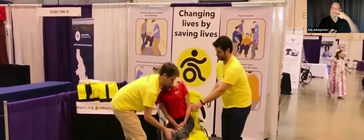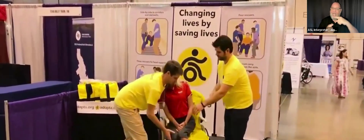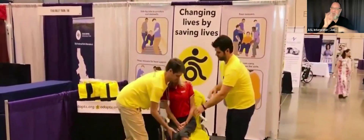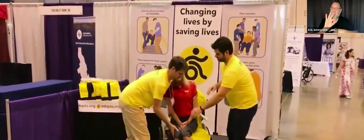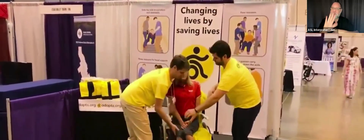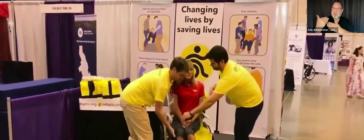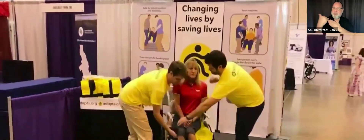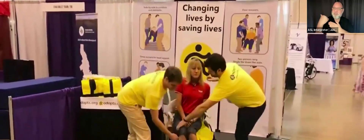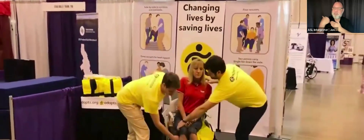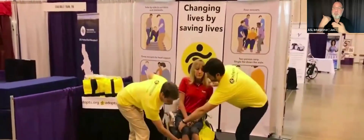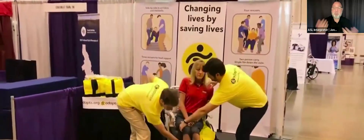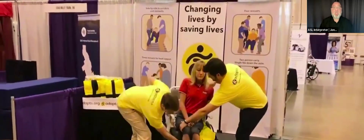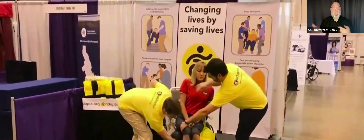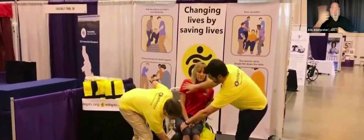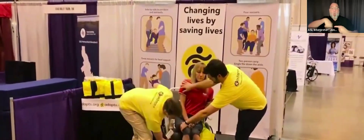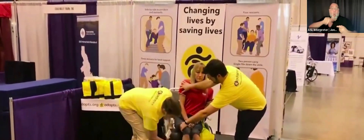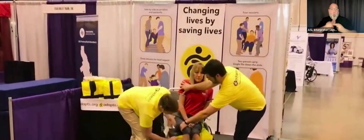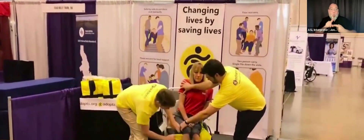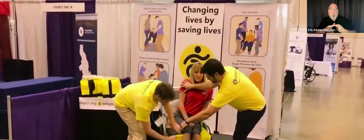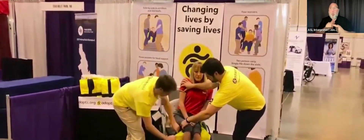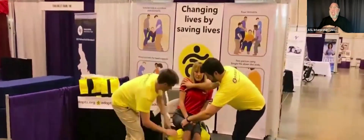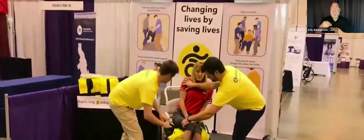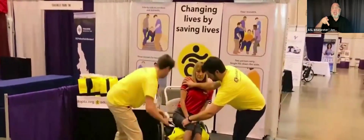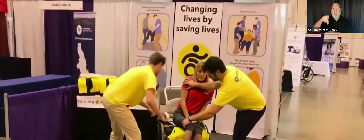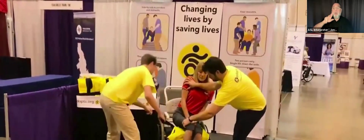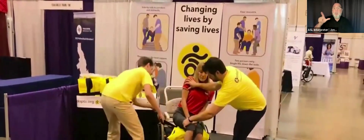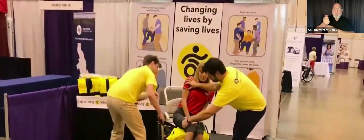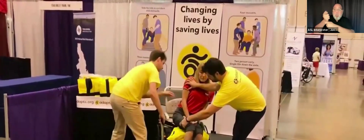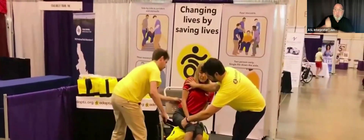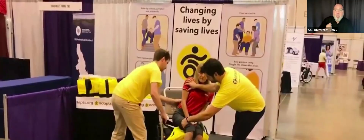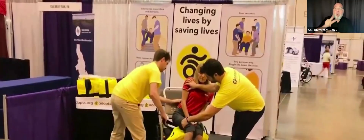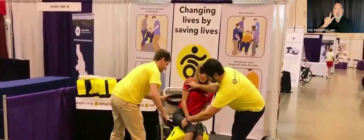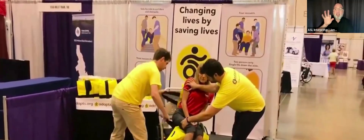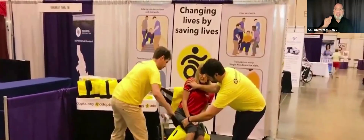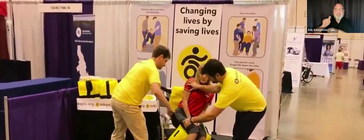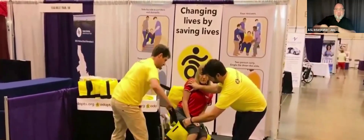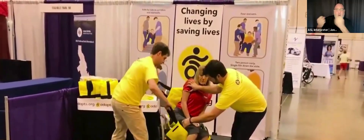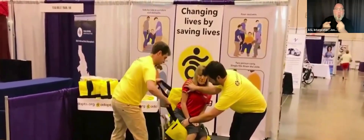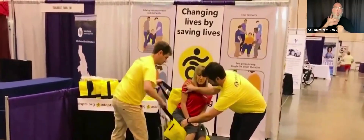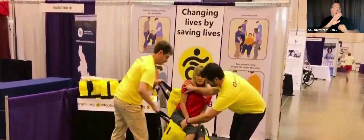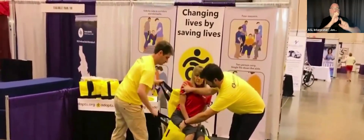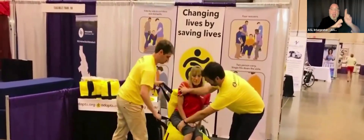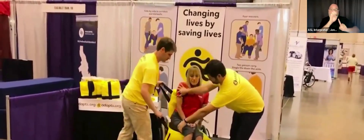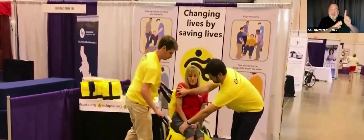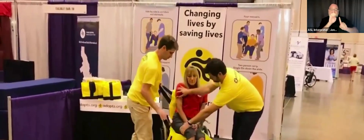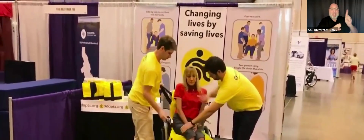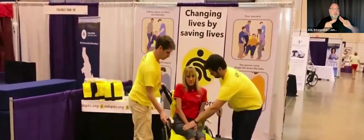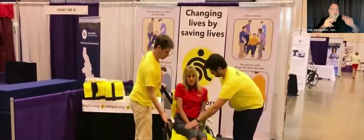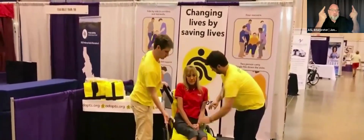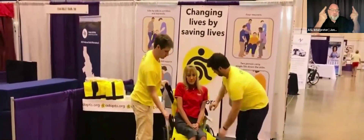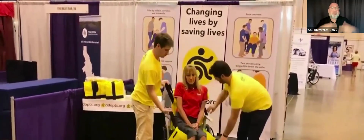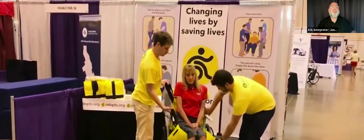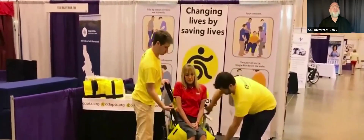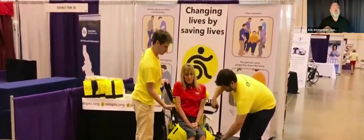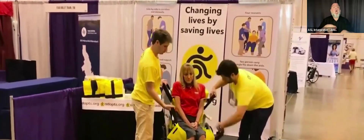your plan when the pool lift is broken or when the elevator is out of service? Hosts also need to address wheelchair